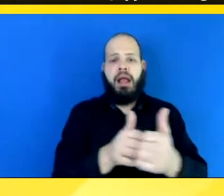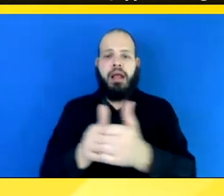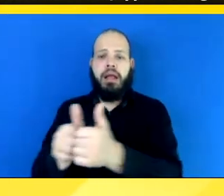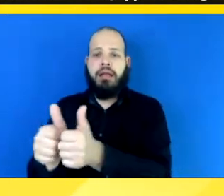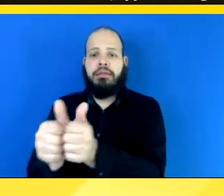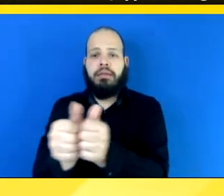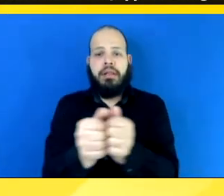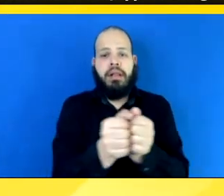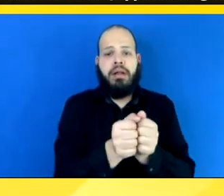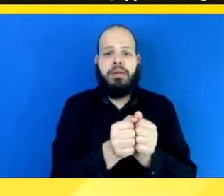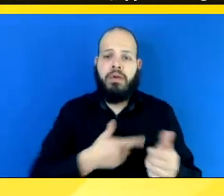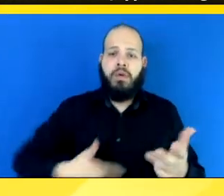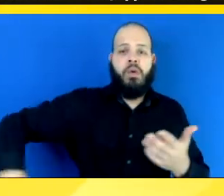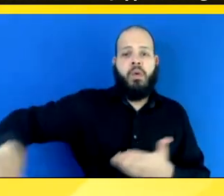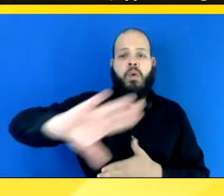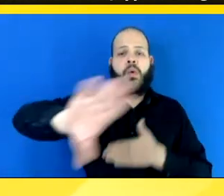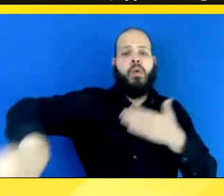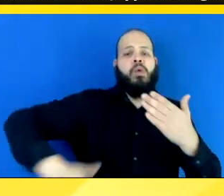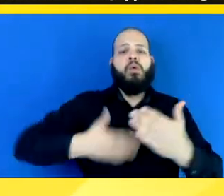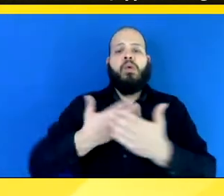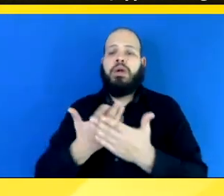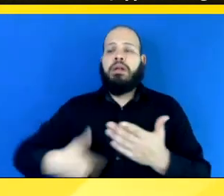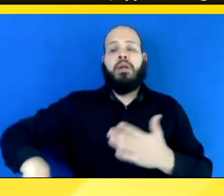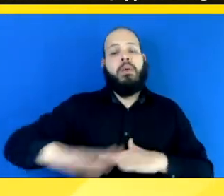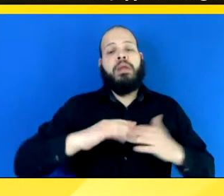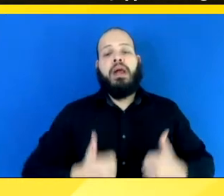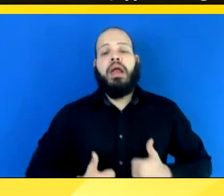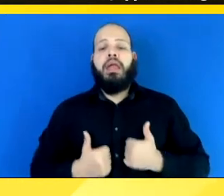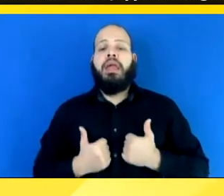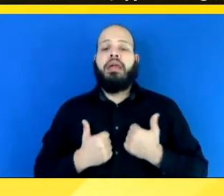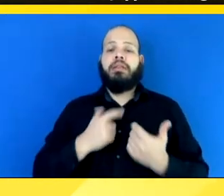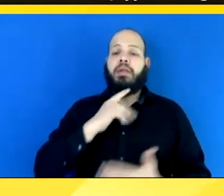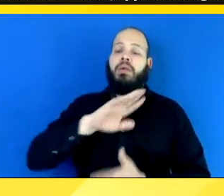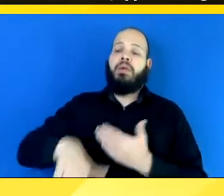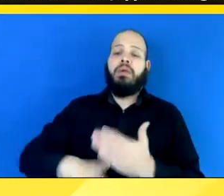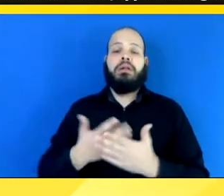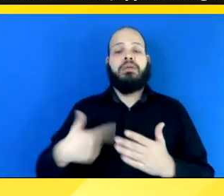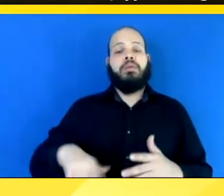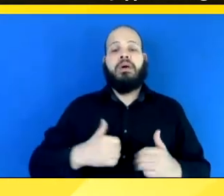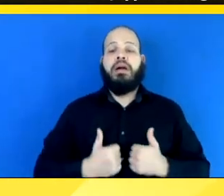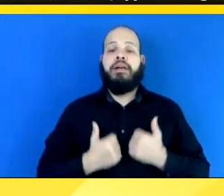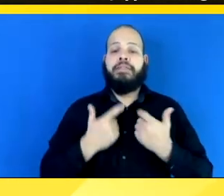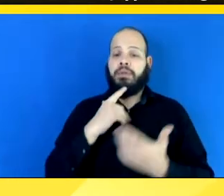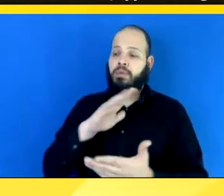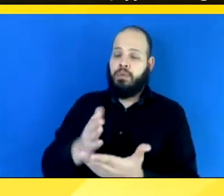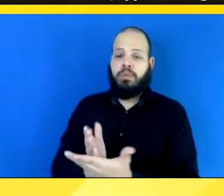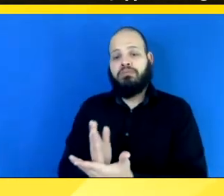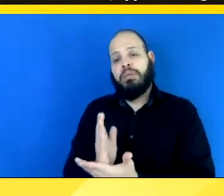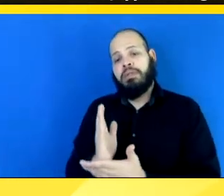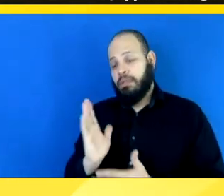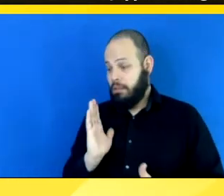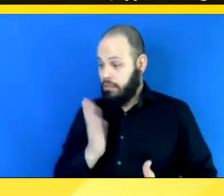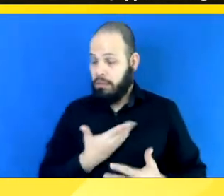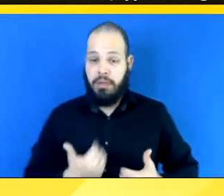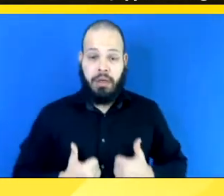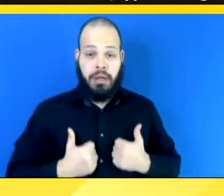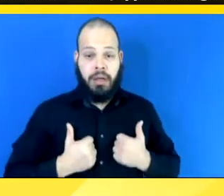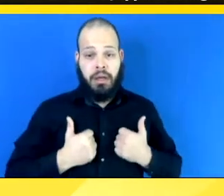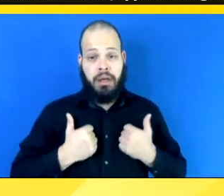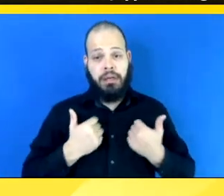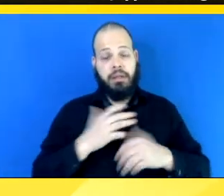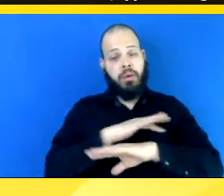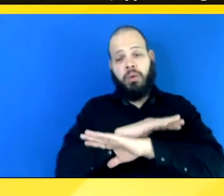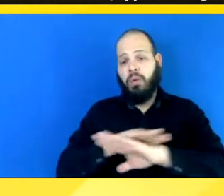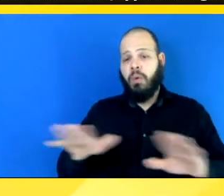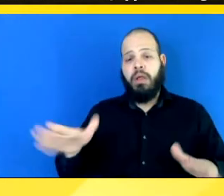Singing, everybody's got a right to live. Please don't let this campaign fail. Get those